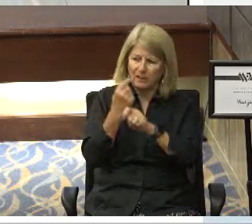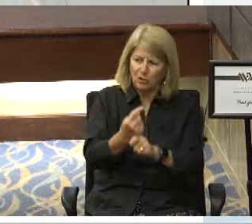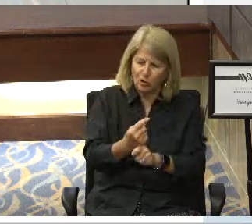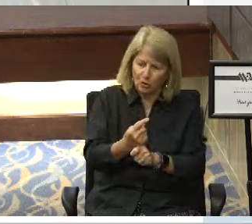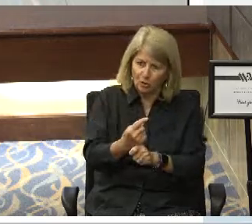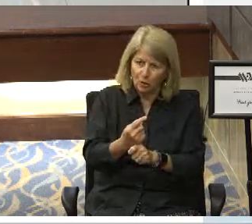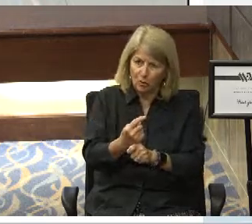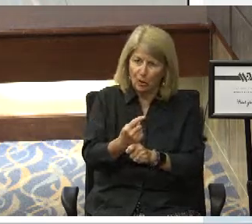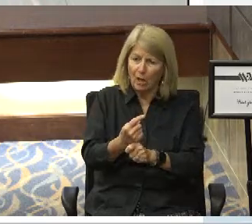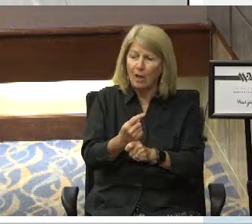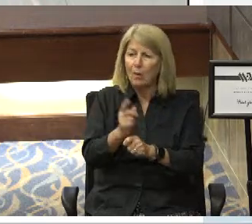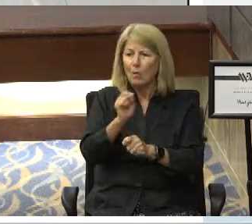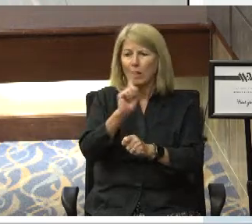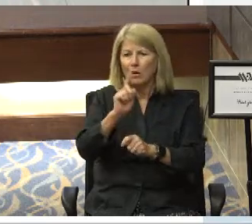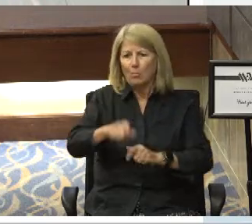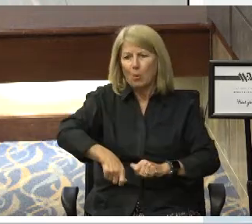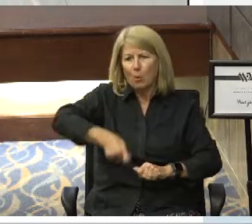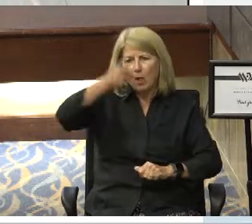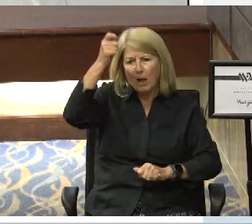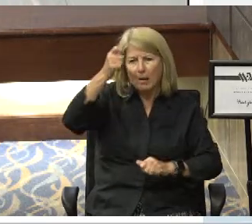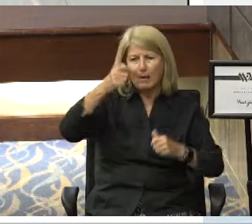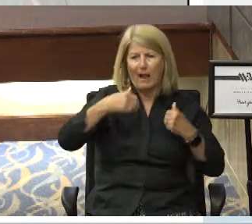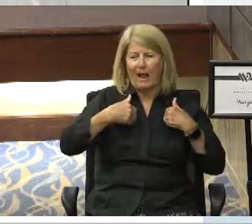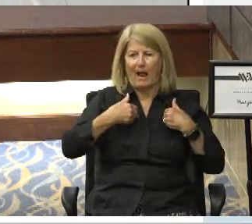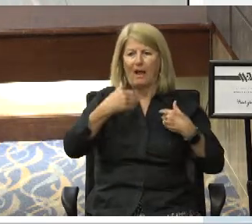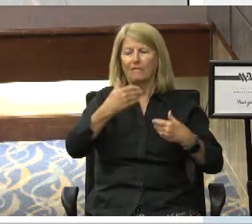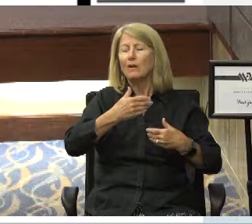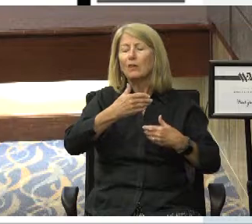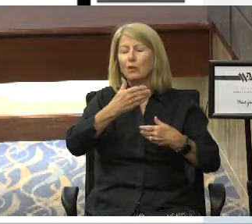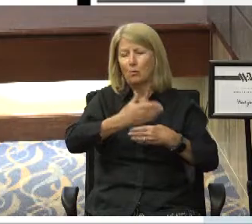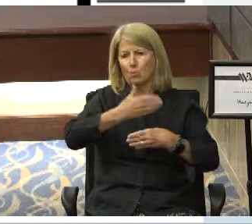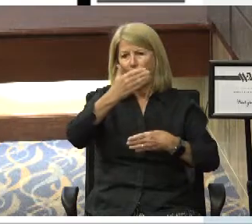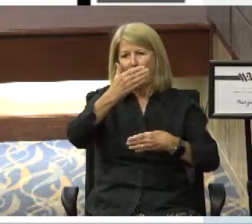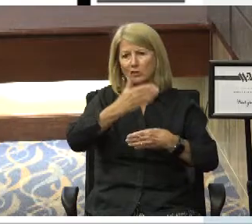the garage doors in the back.